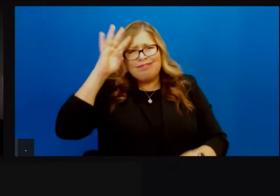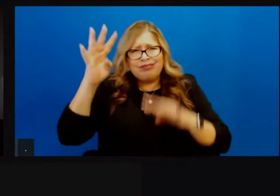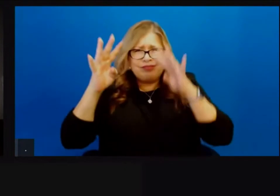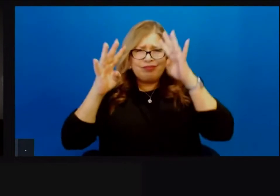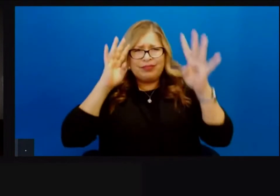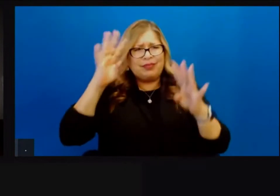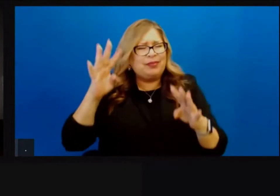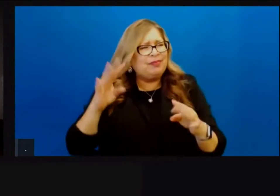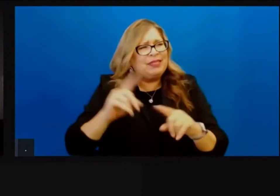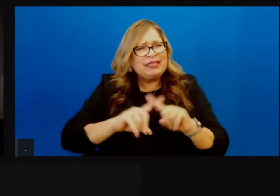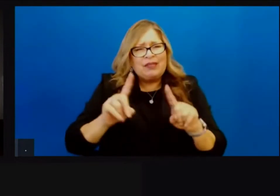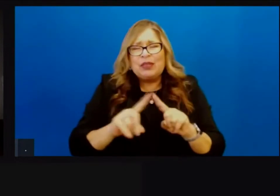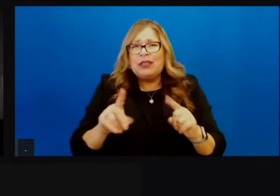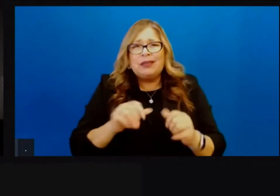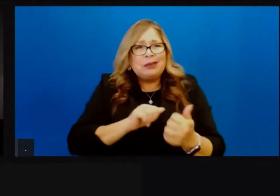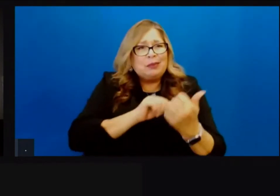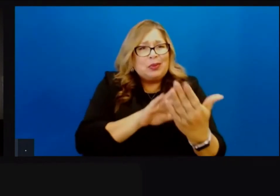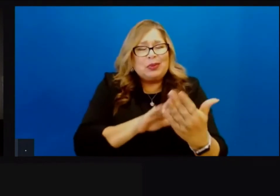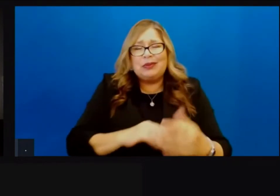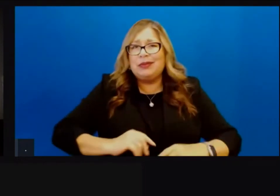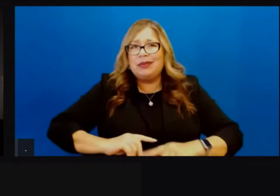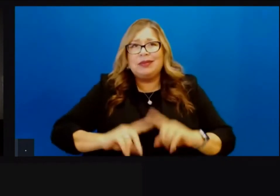different tools, different